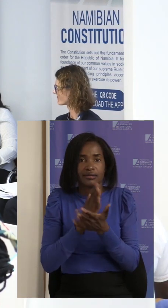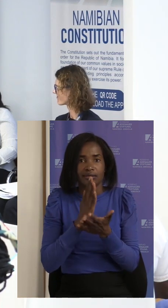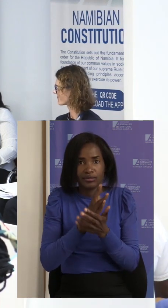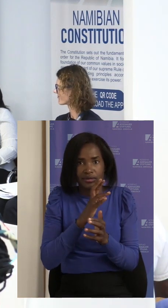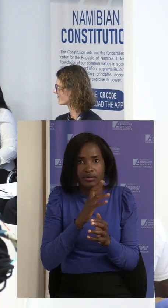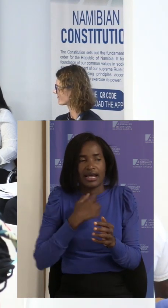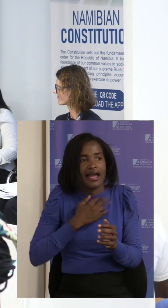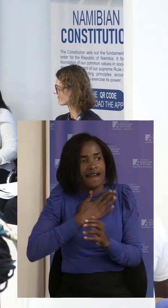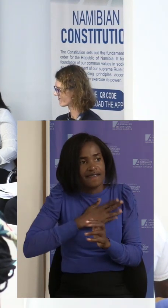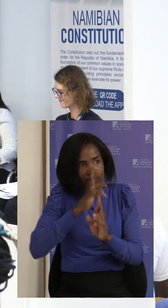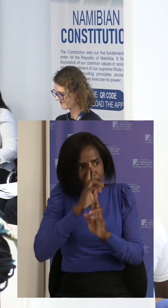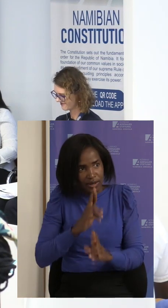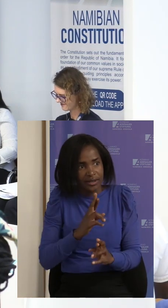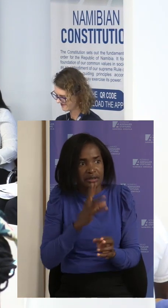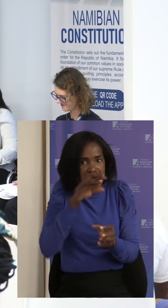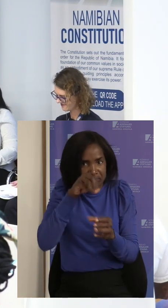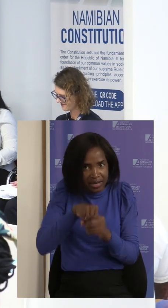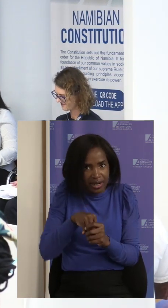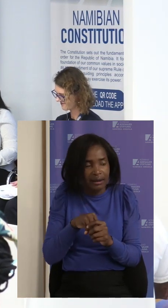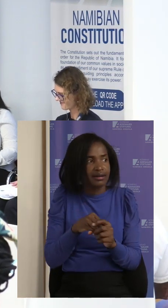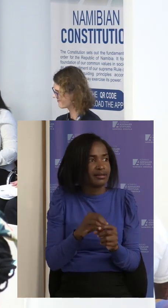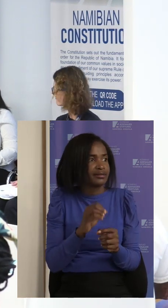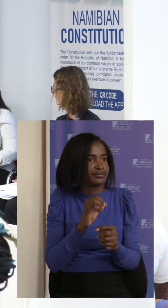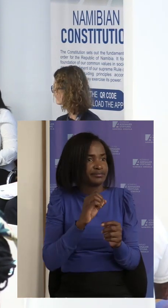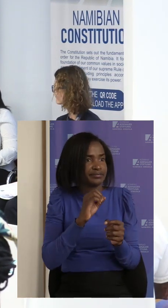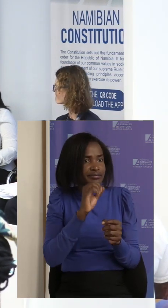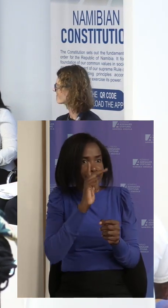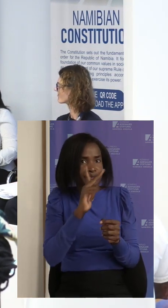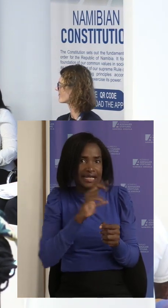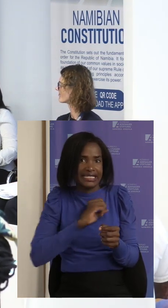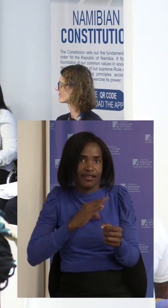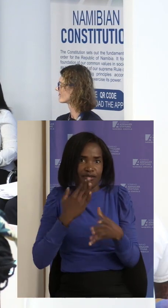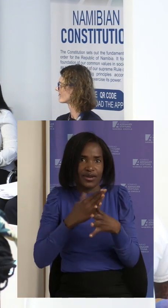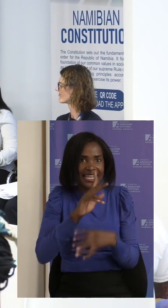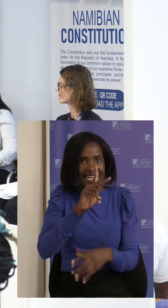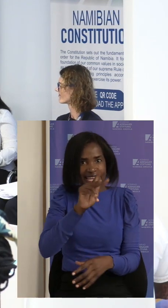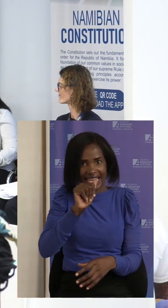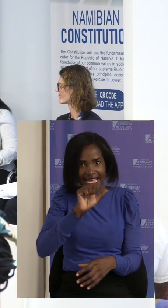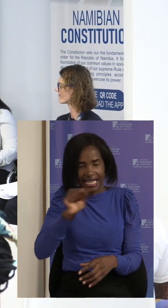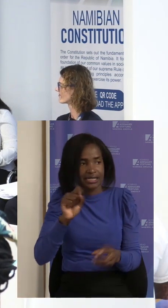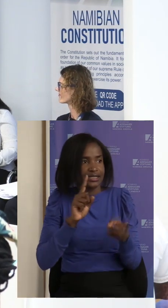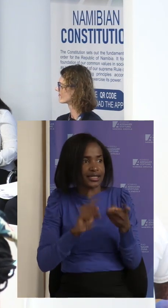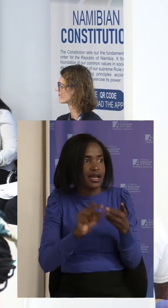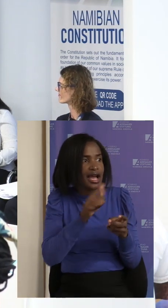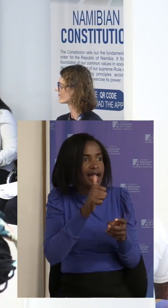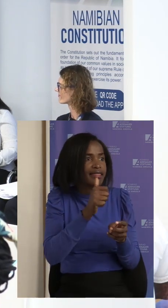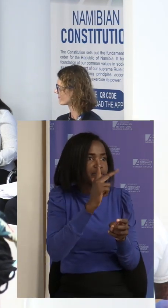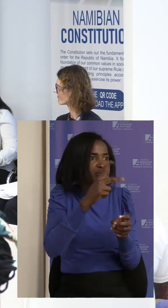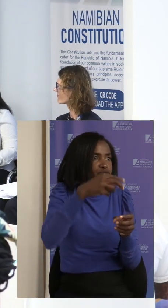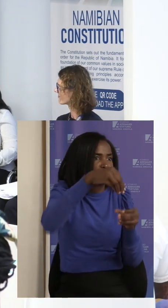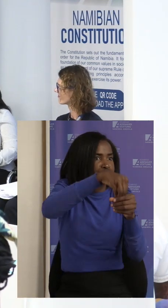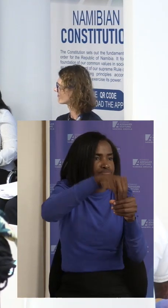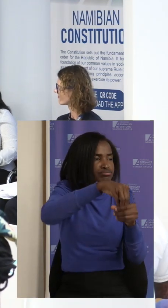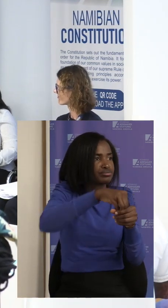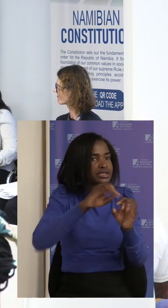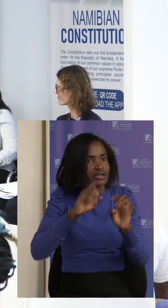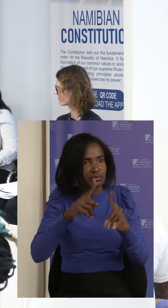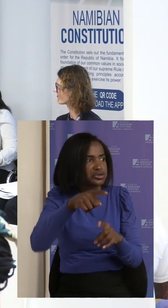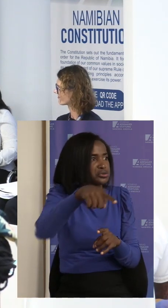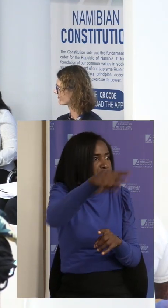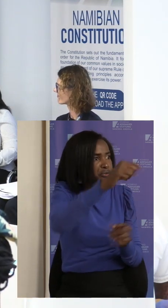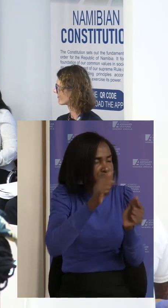to be amongst the colleagues here of the Konrad Adenauer Foundation and all stakeholders in